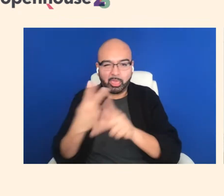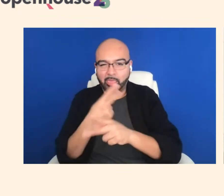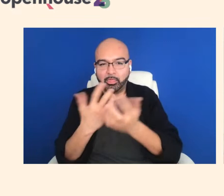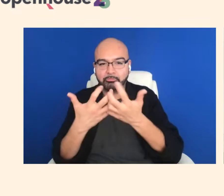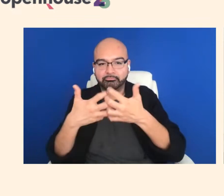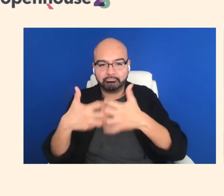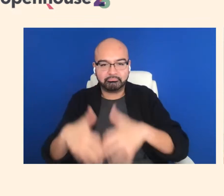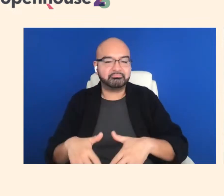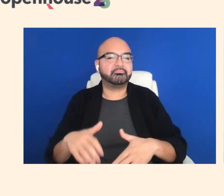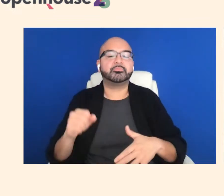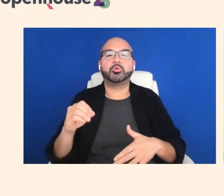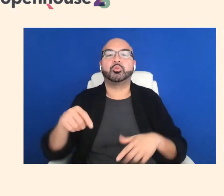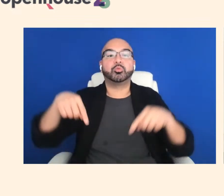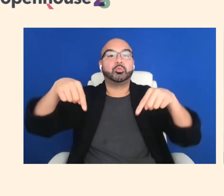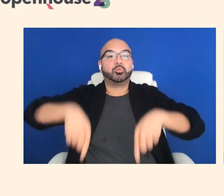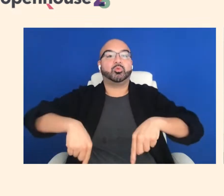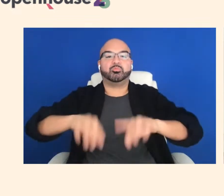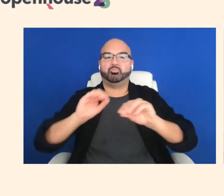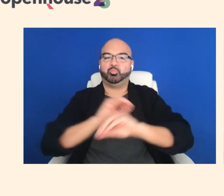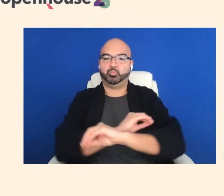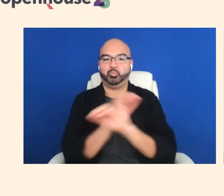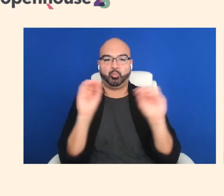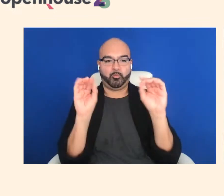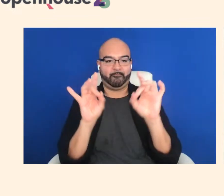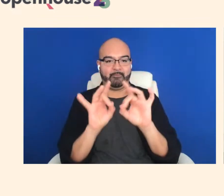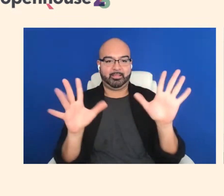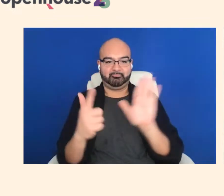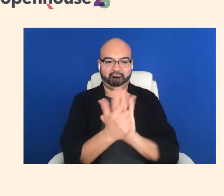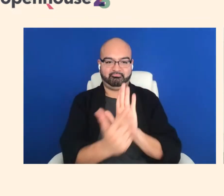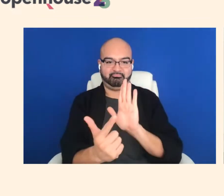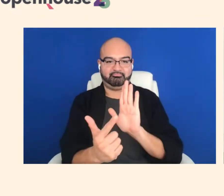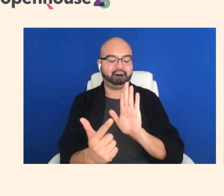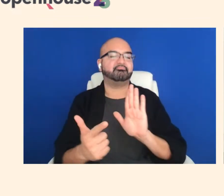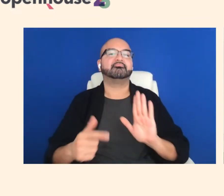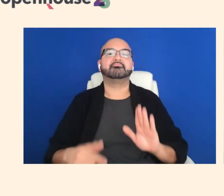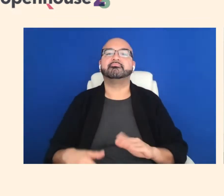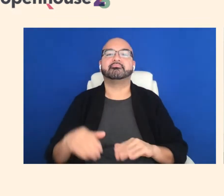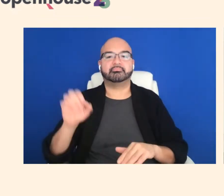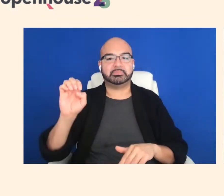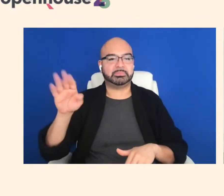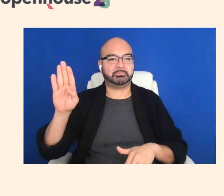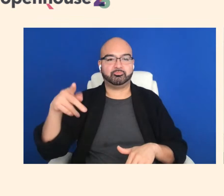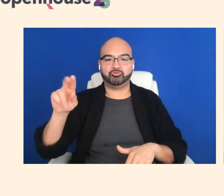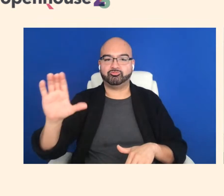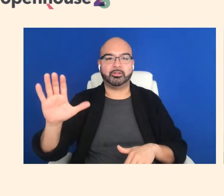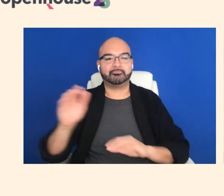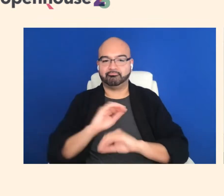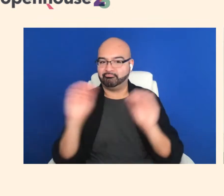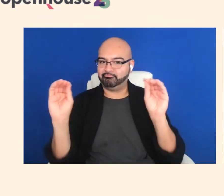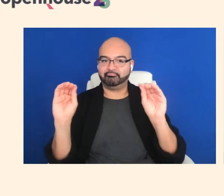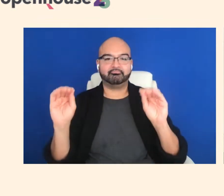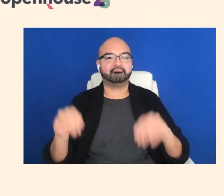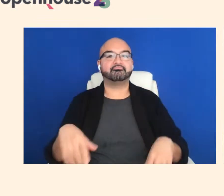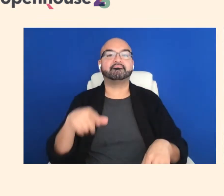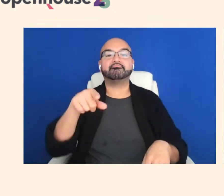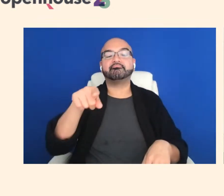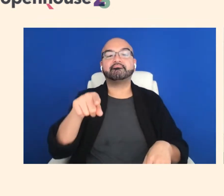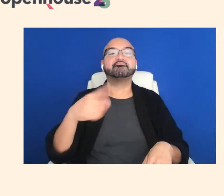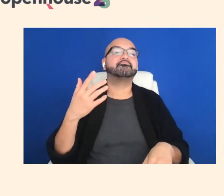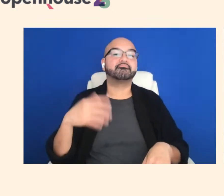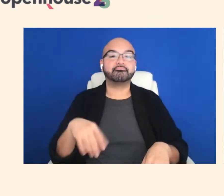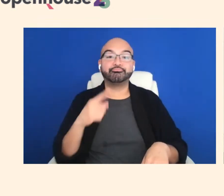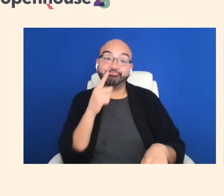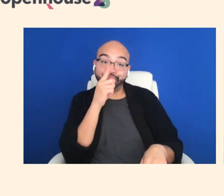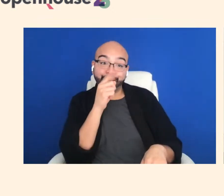there's no violence in EB Prac. There is no tolerance of pretending that violence